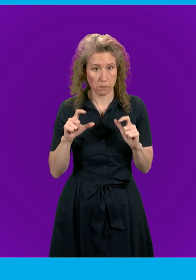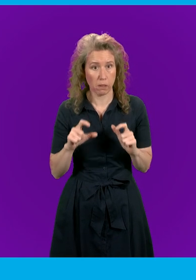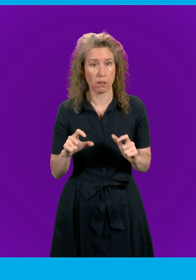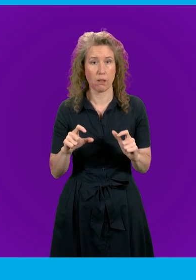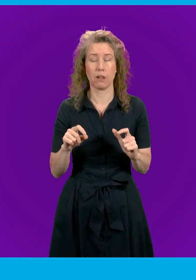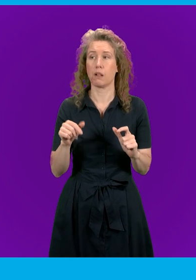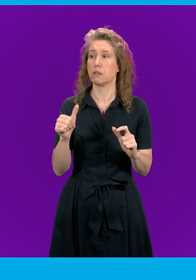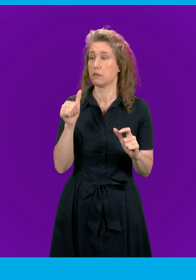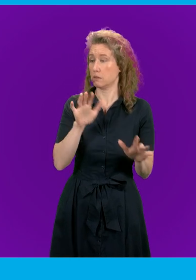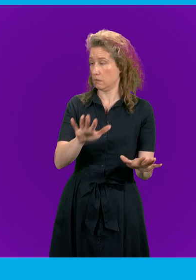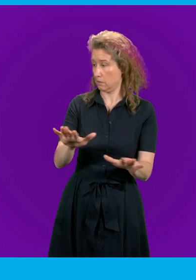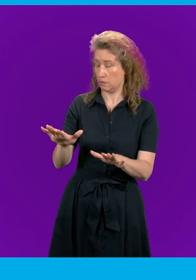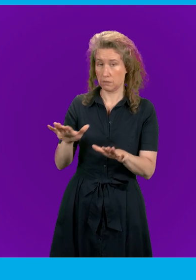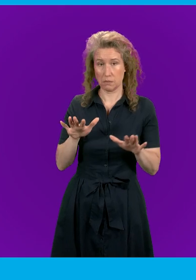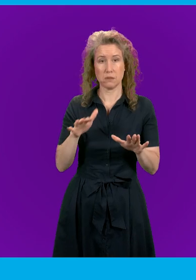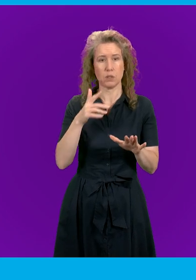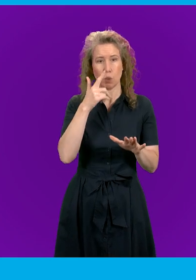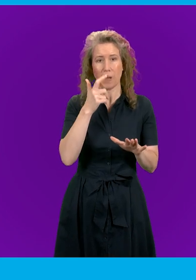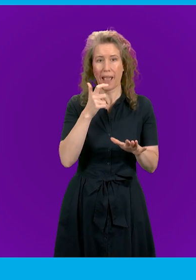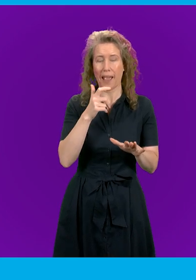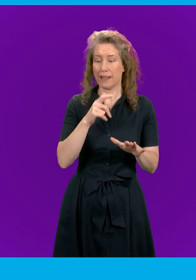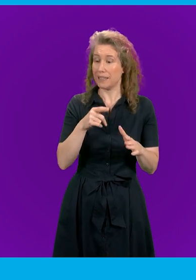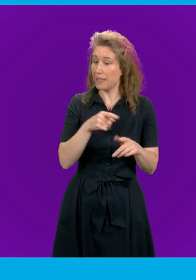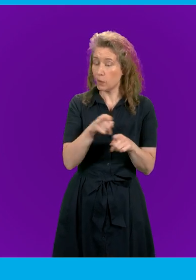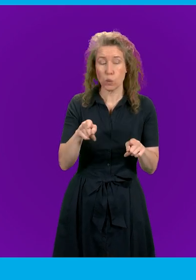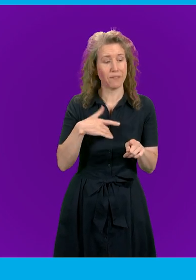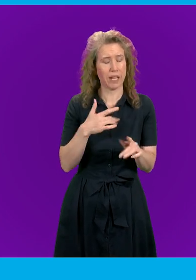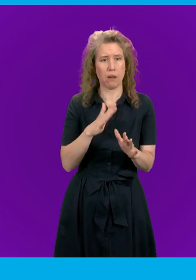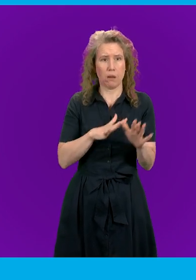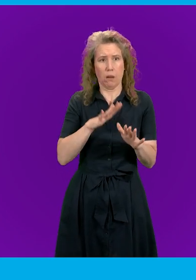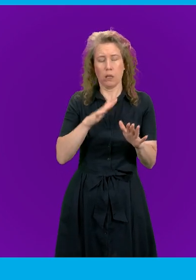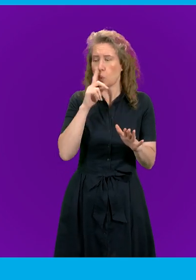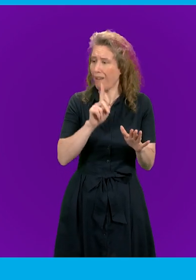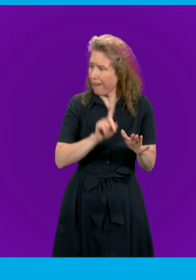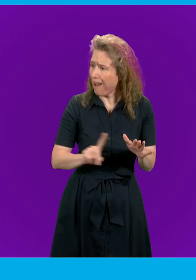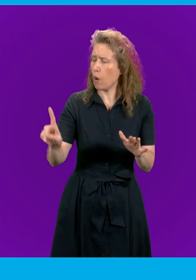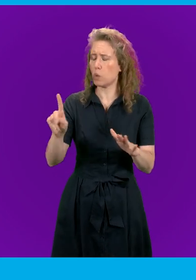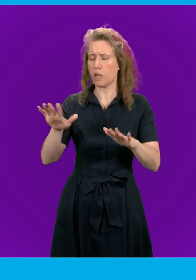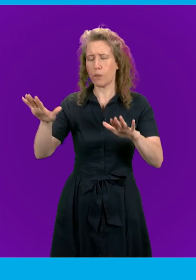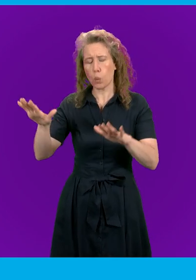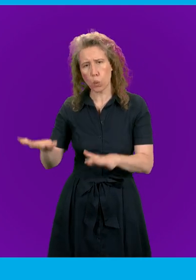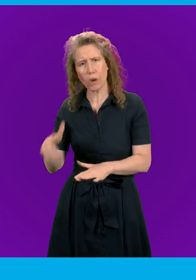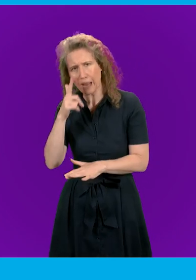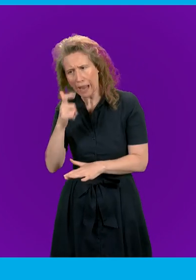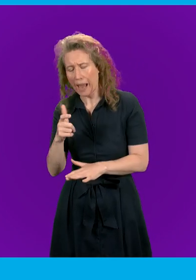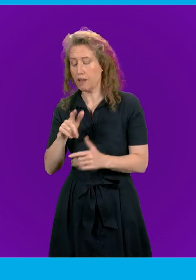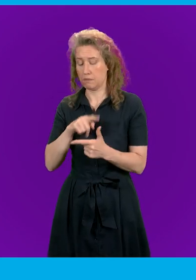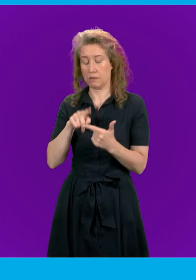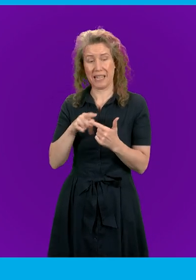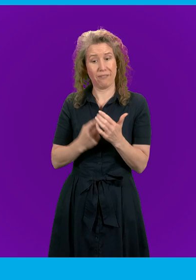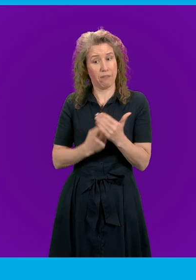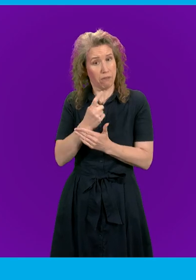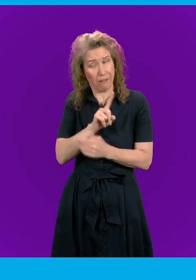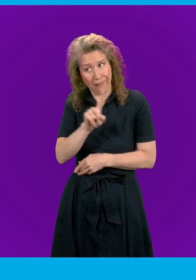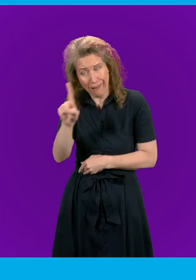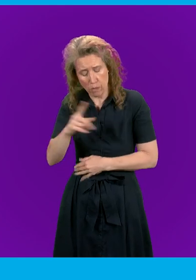you know that you can step out if you need to without feeling judged, and you know that there'll be support if you do step out